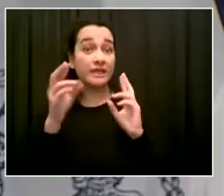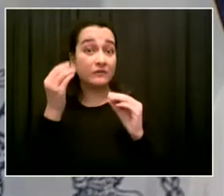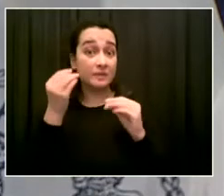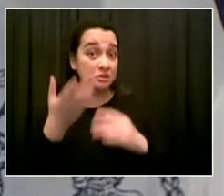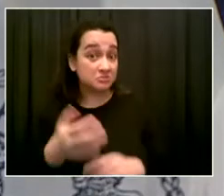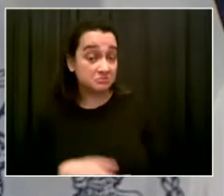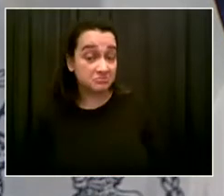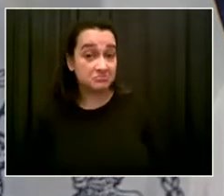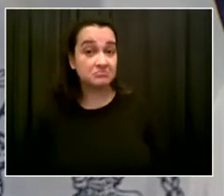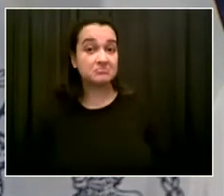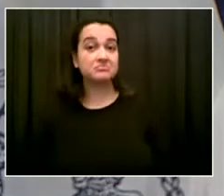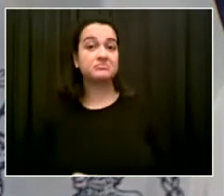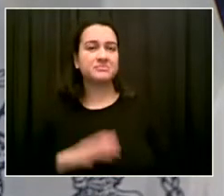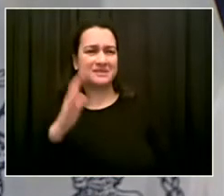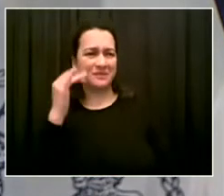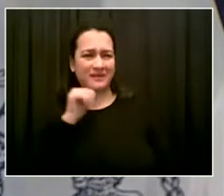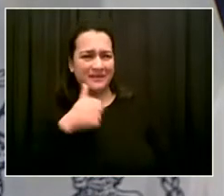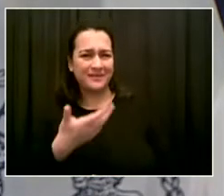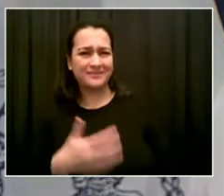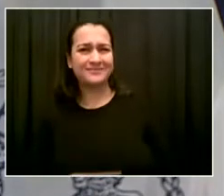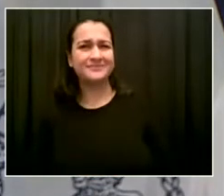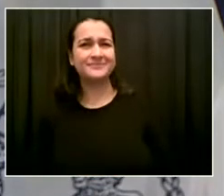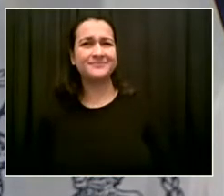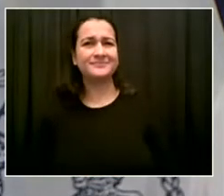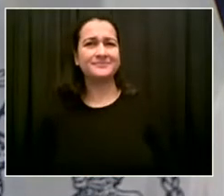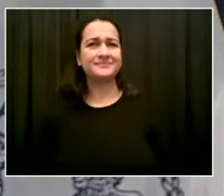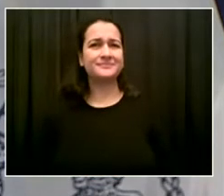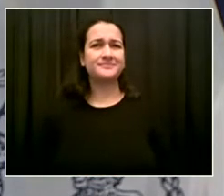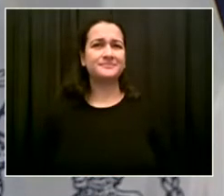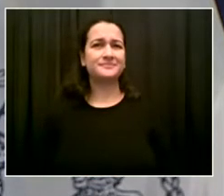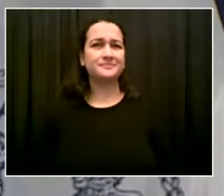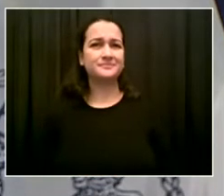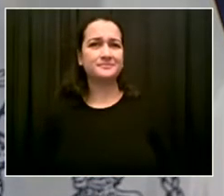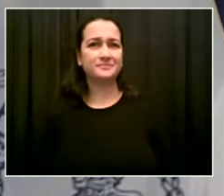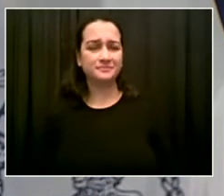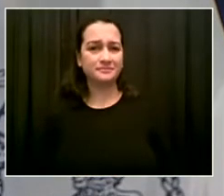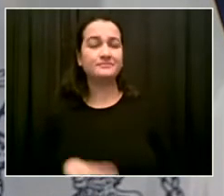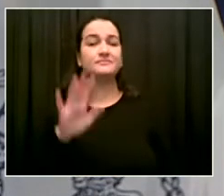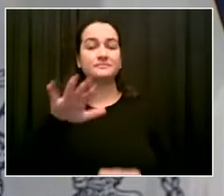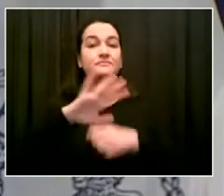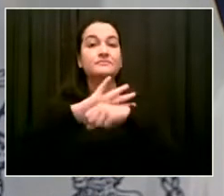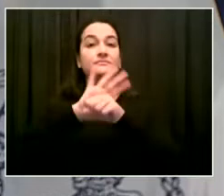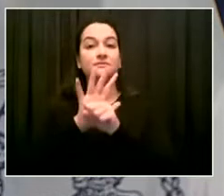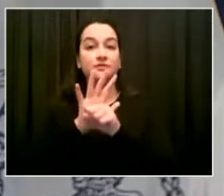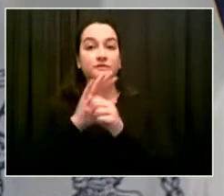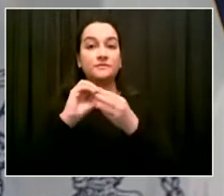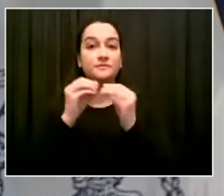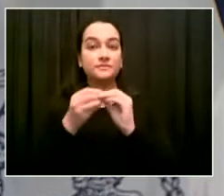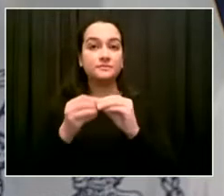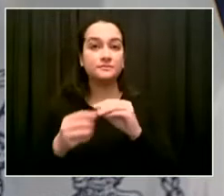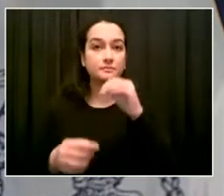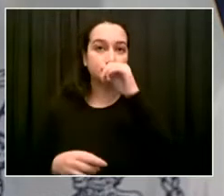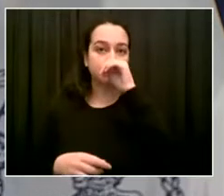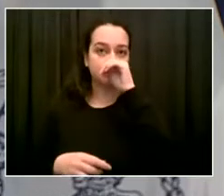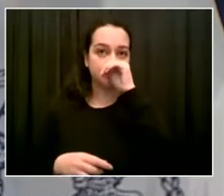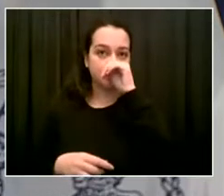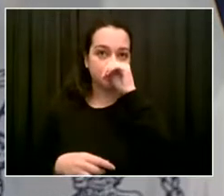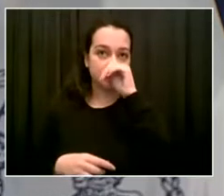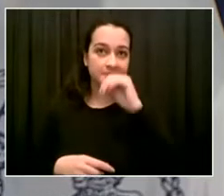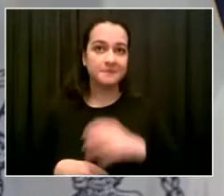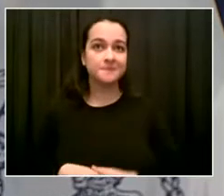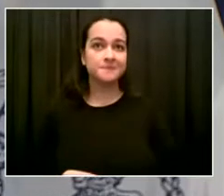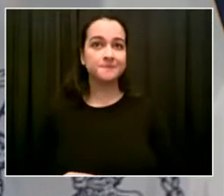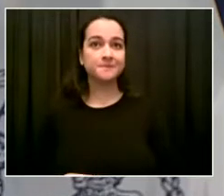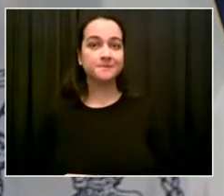levels, you have said, and the health experts here have said, that one of the reasons that the levels are elevated is